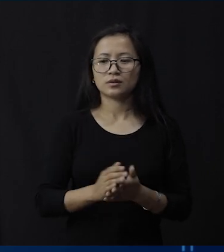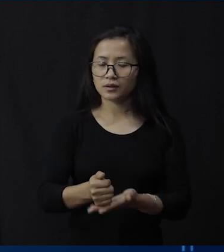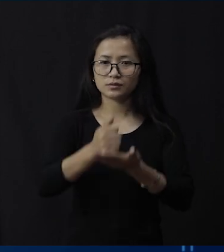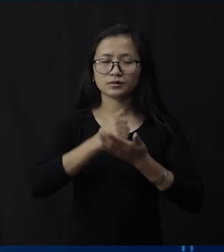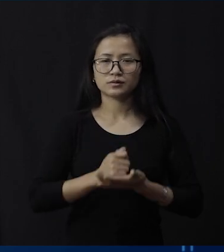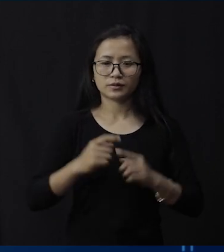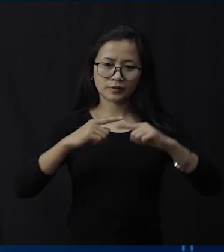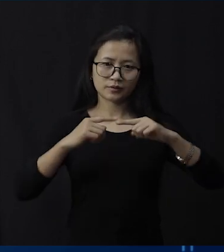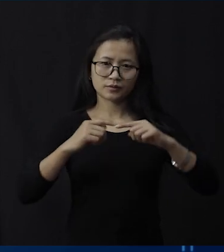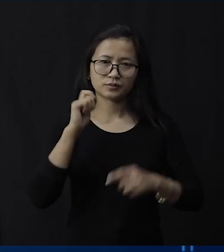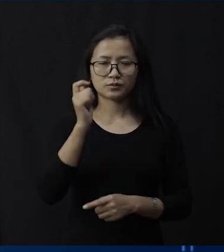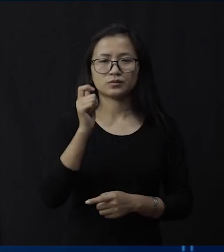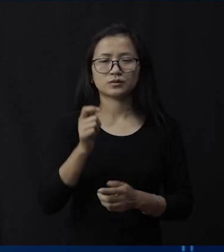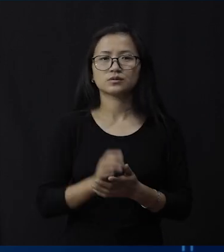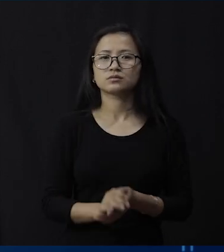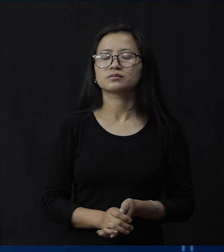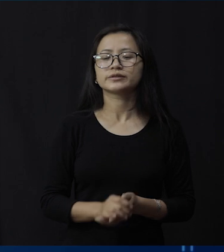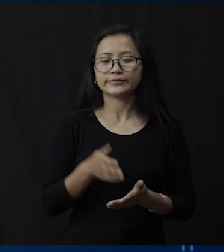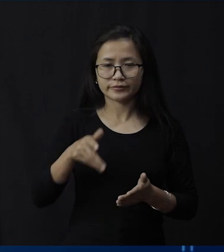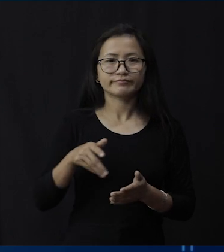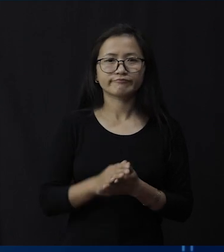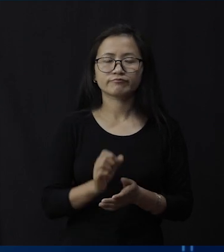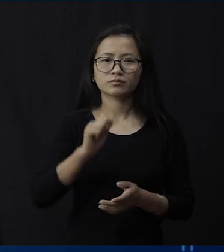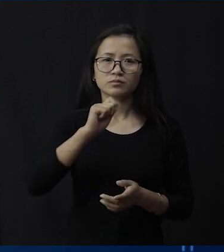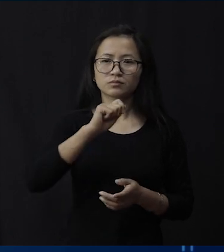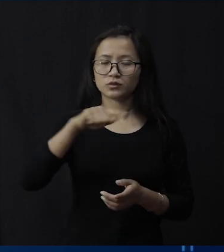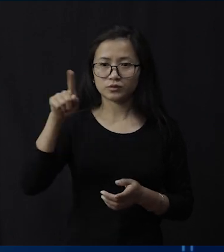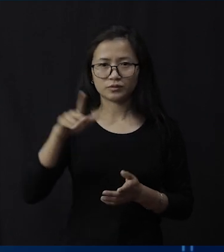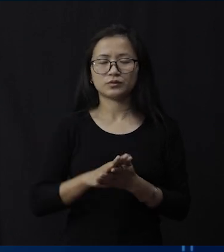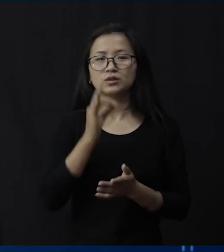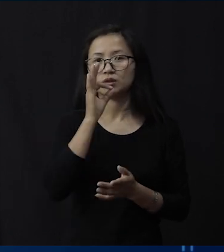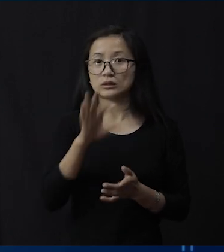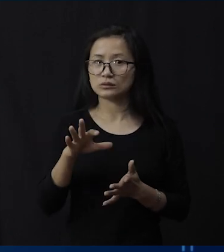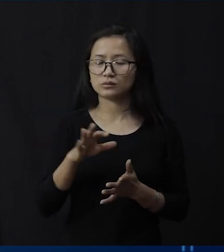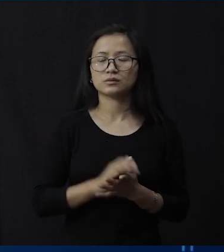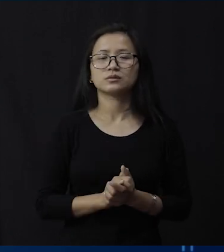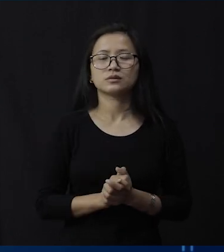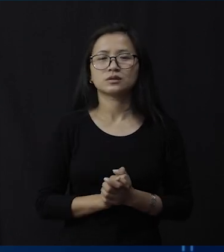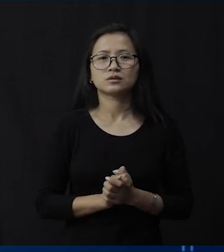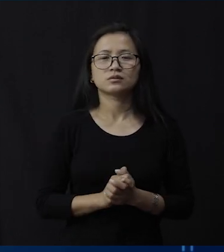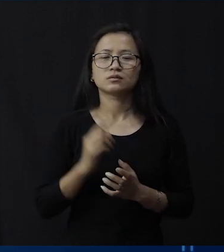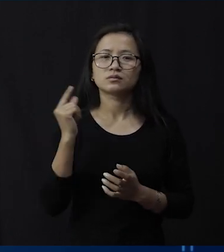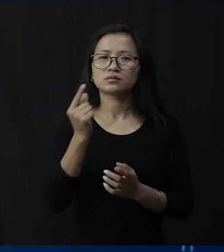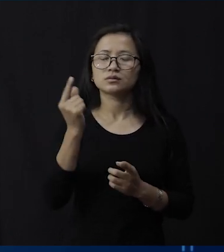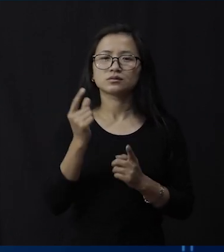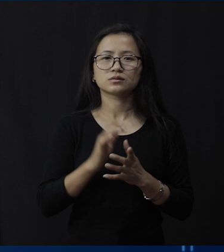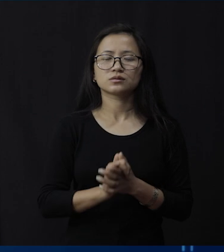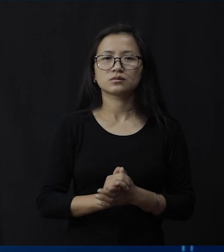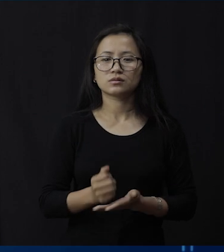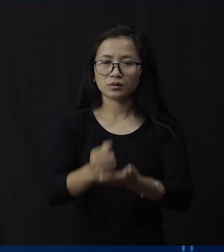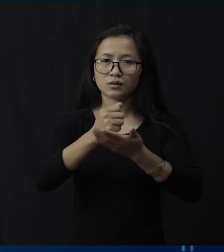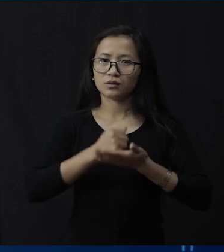work. Yes, it is true again. So whenever there is any election, the DC used to